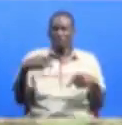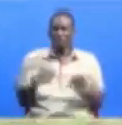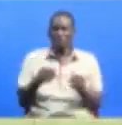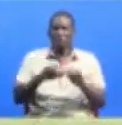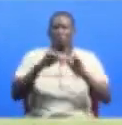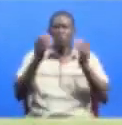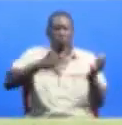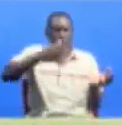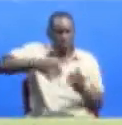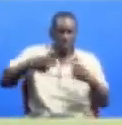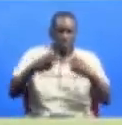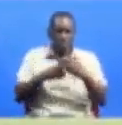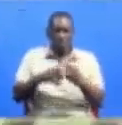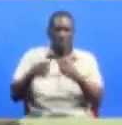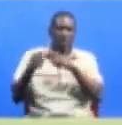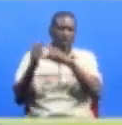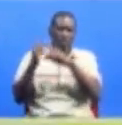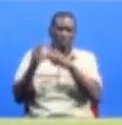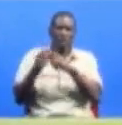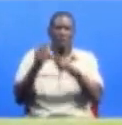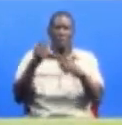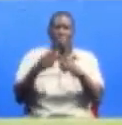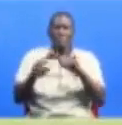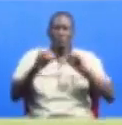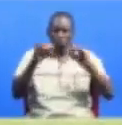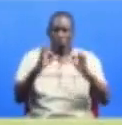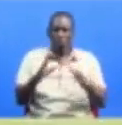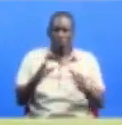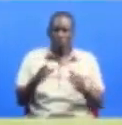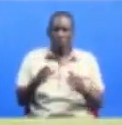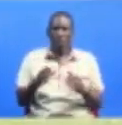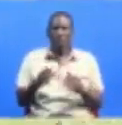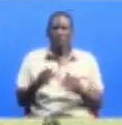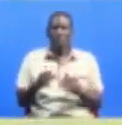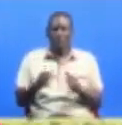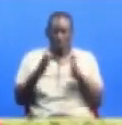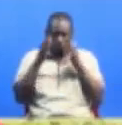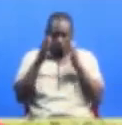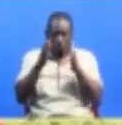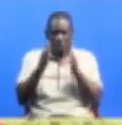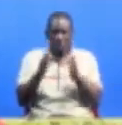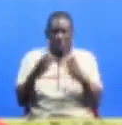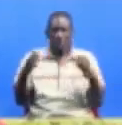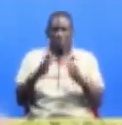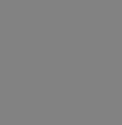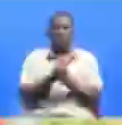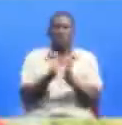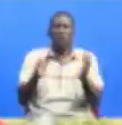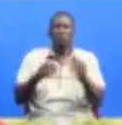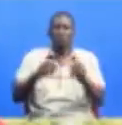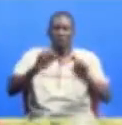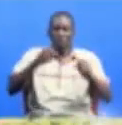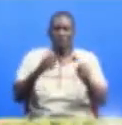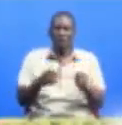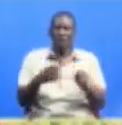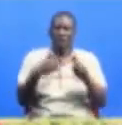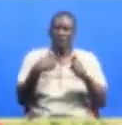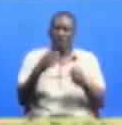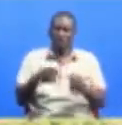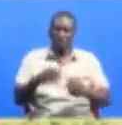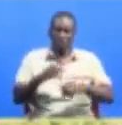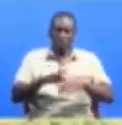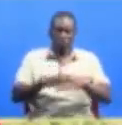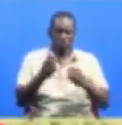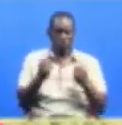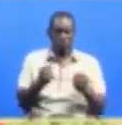players with World Rugby 7 Series experience, but the coaches have confidence in the team's overall abilities. I can say there's a good vibe, the